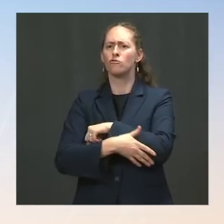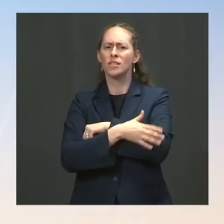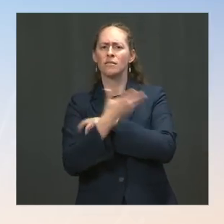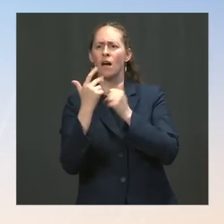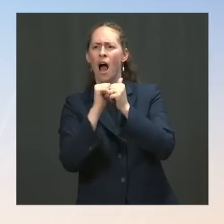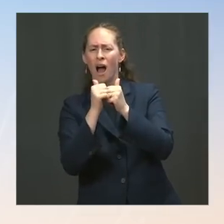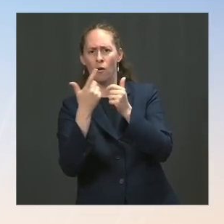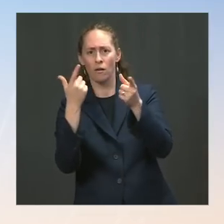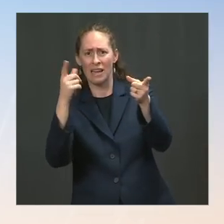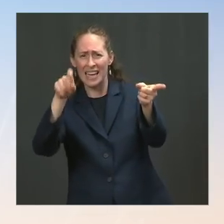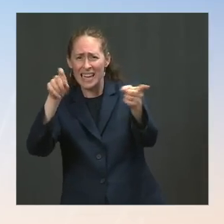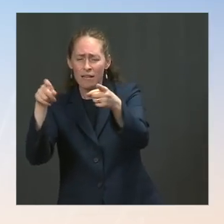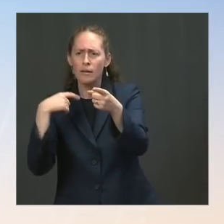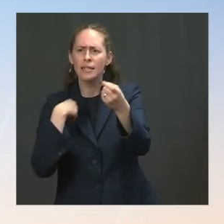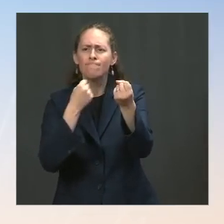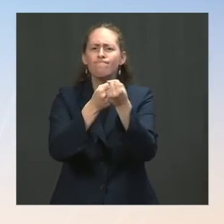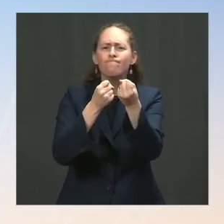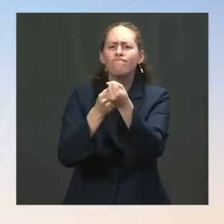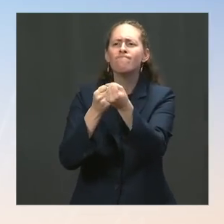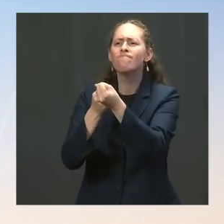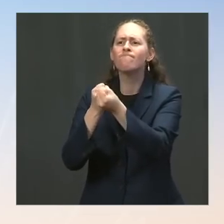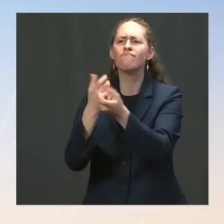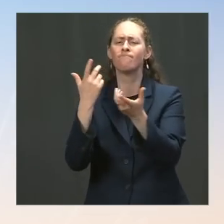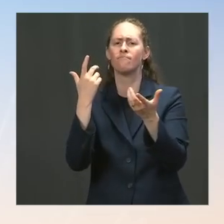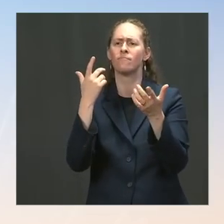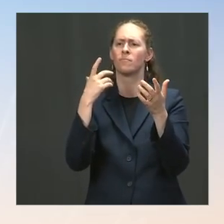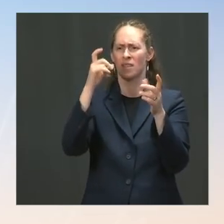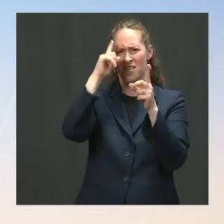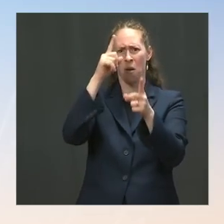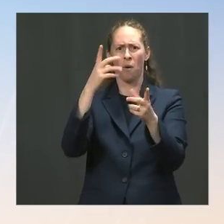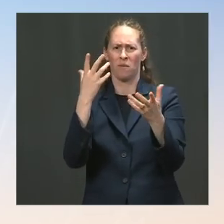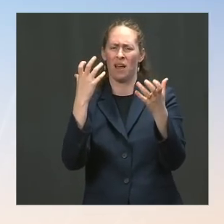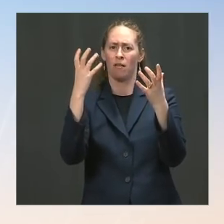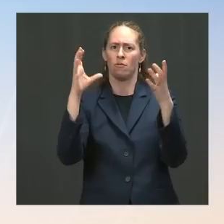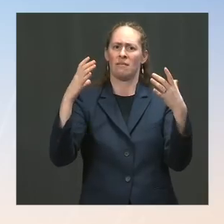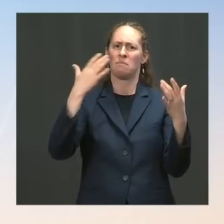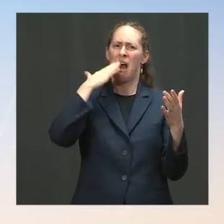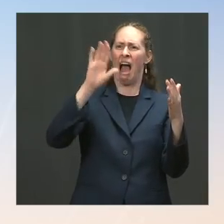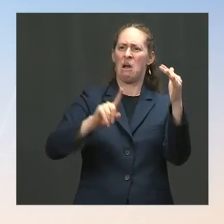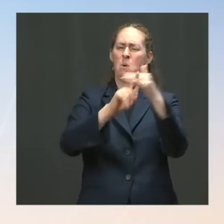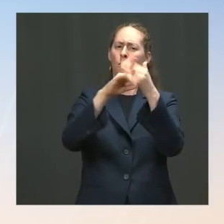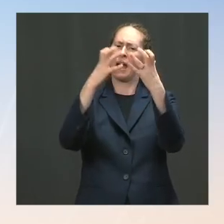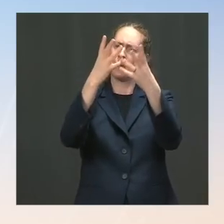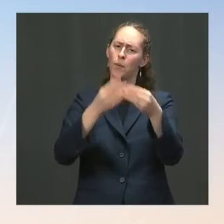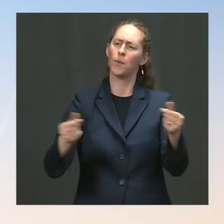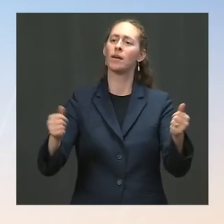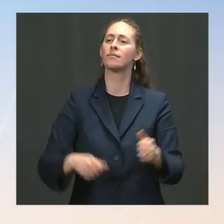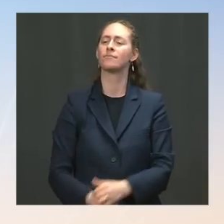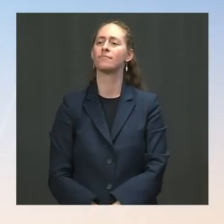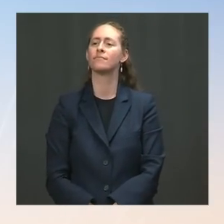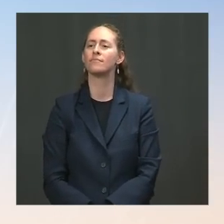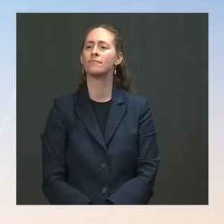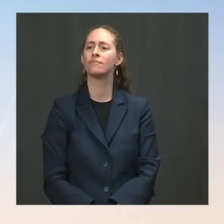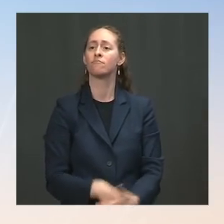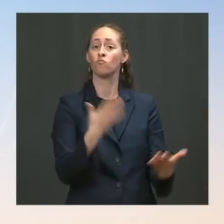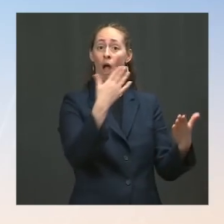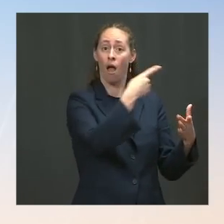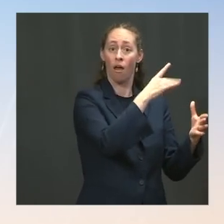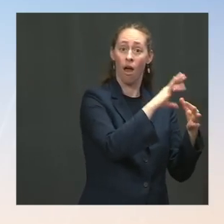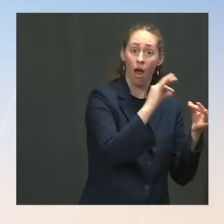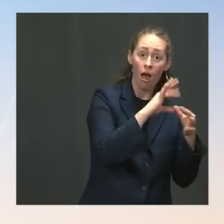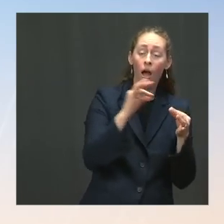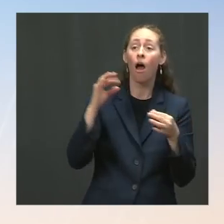address this public health crisis. What I have cited and what the president has cited is publicly available